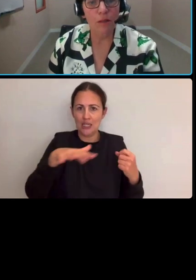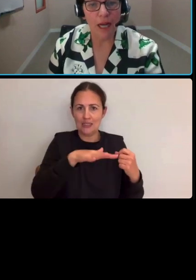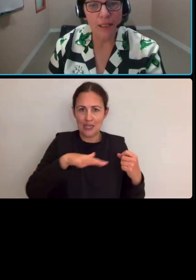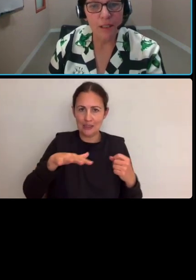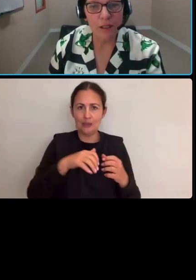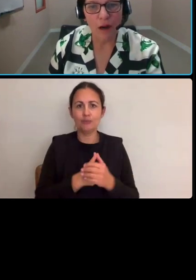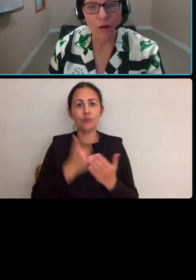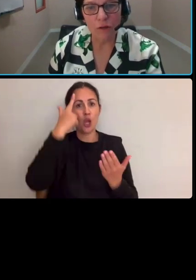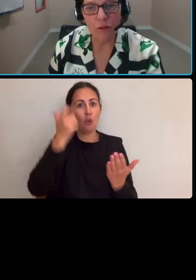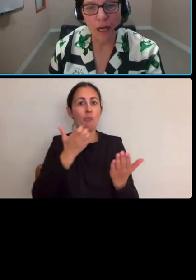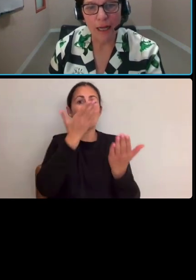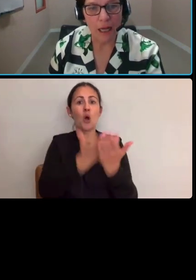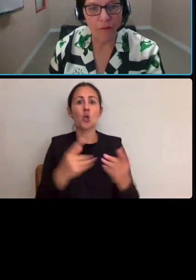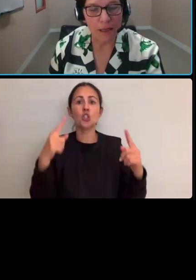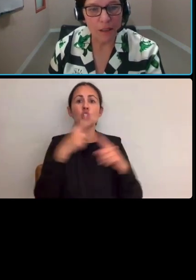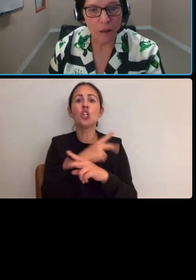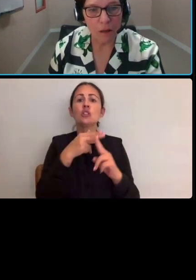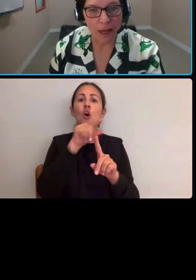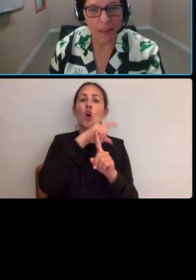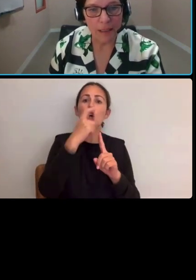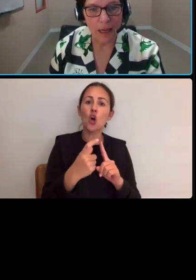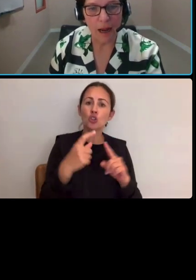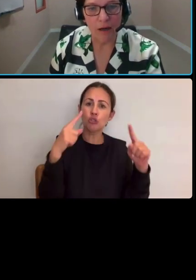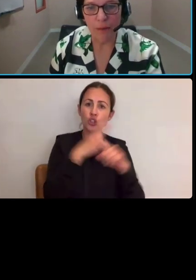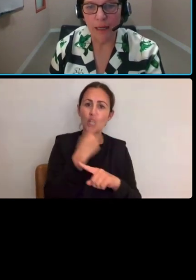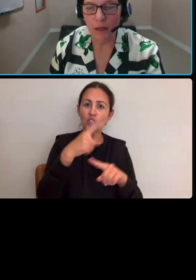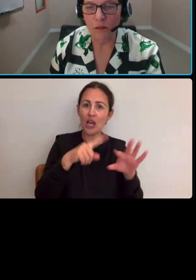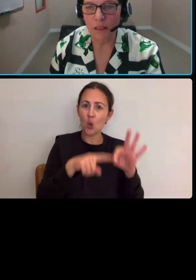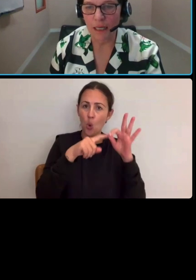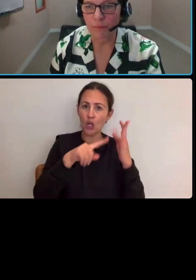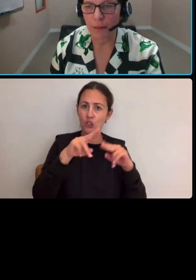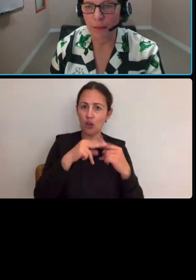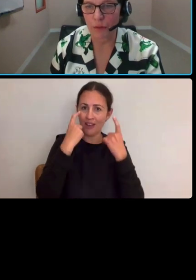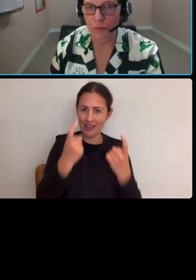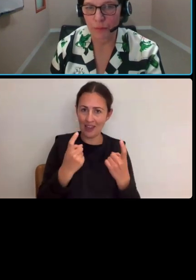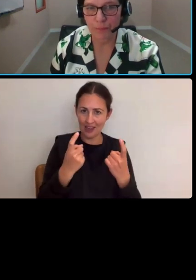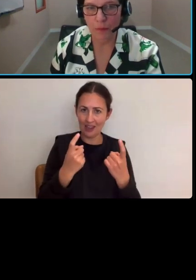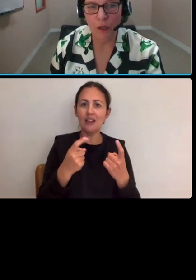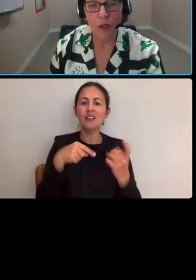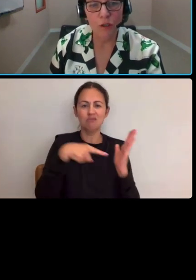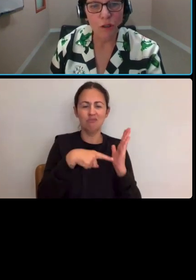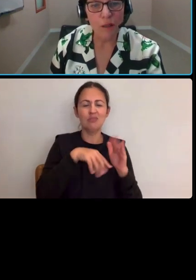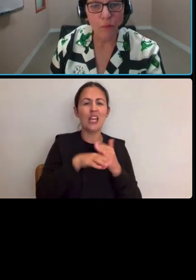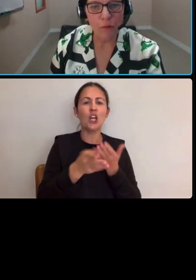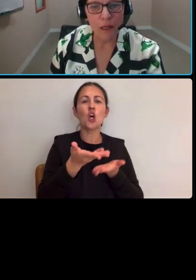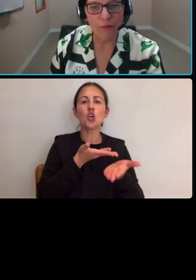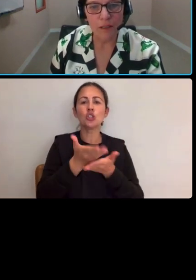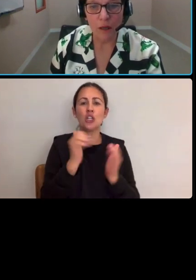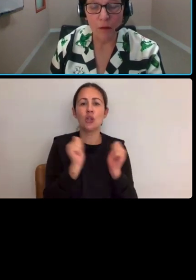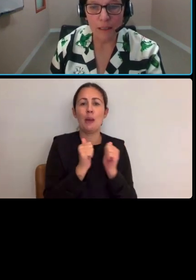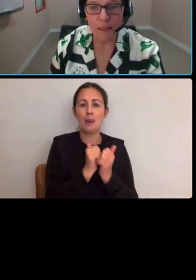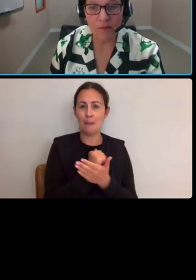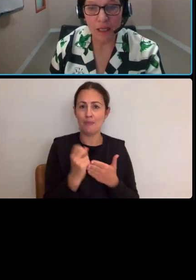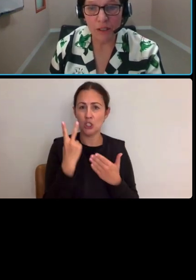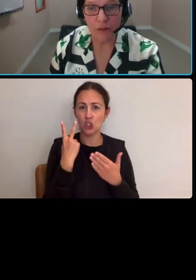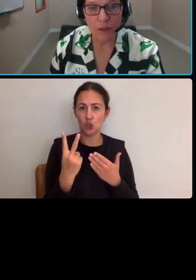The proposed changes to drive cultural change and raise the quality of aged care are explained in consultation paper 2. Due to the broad coverage